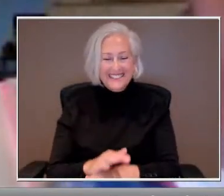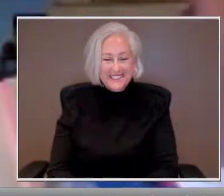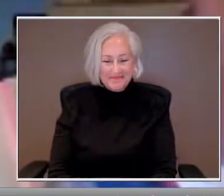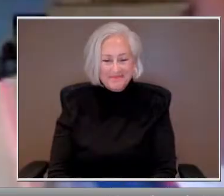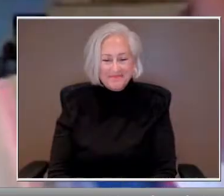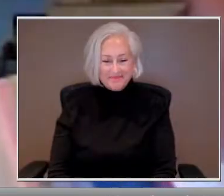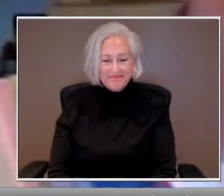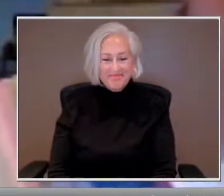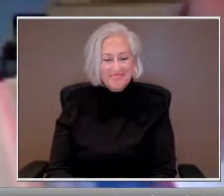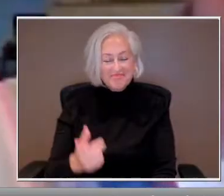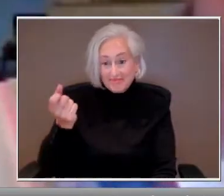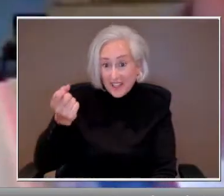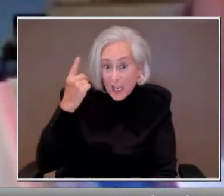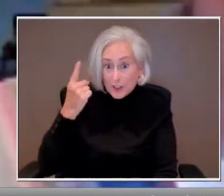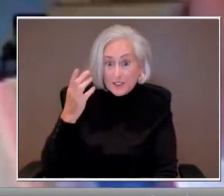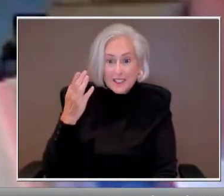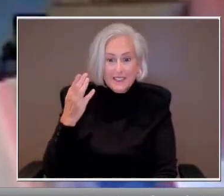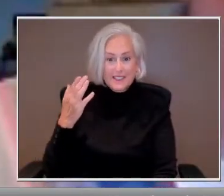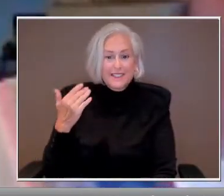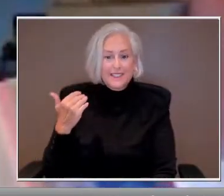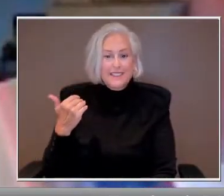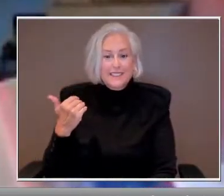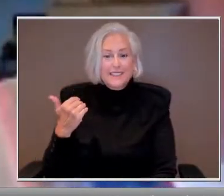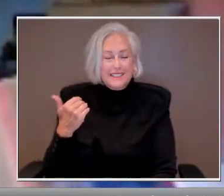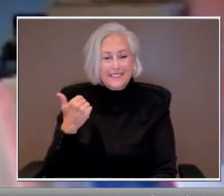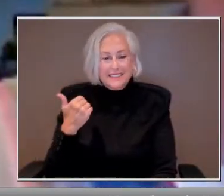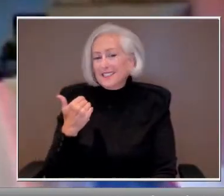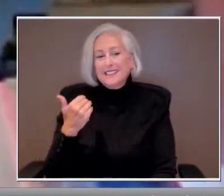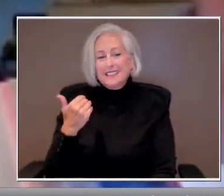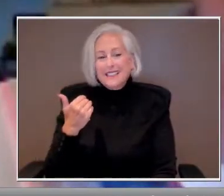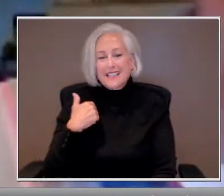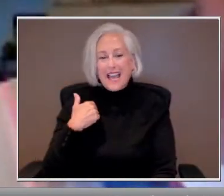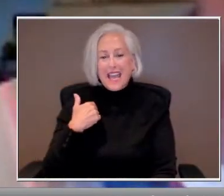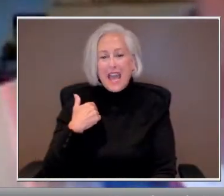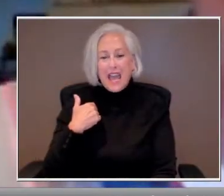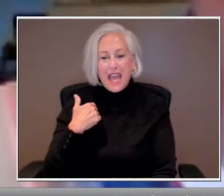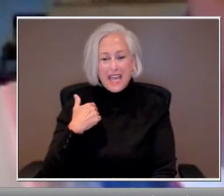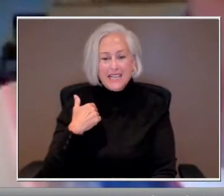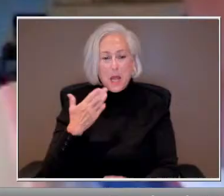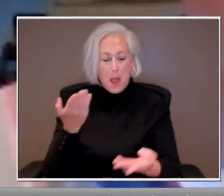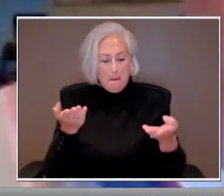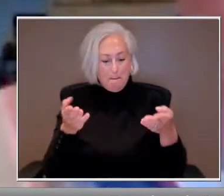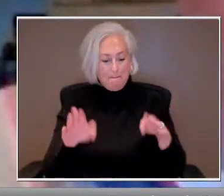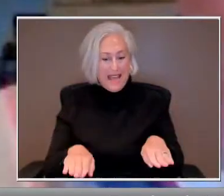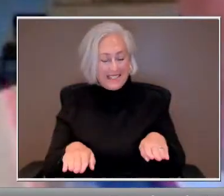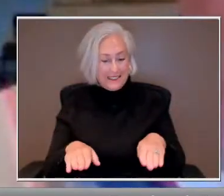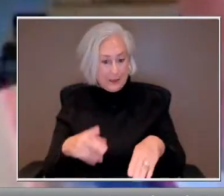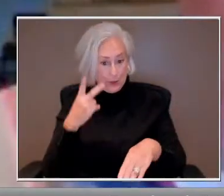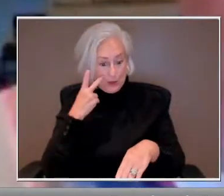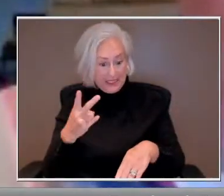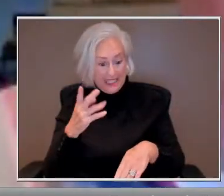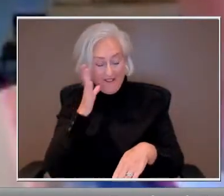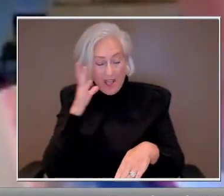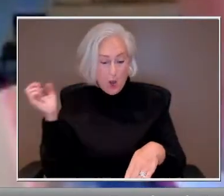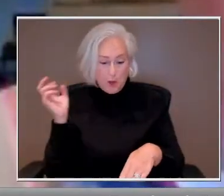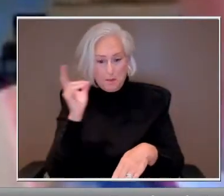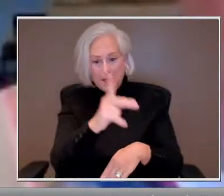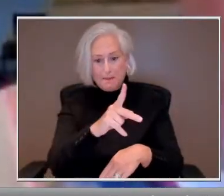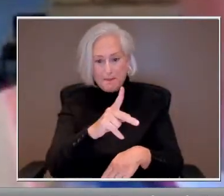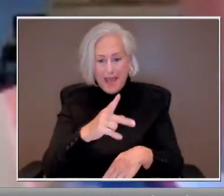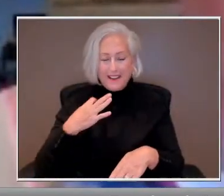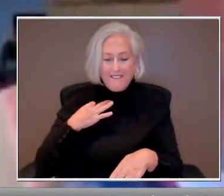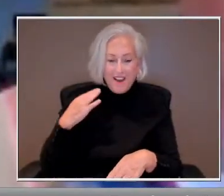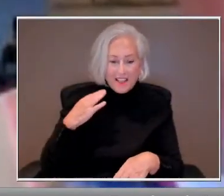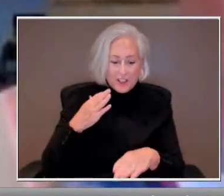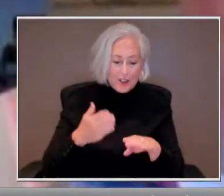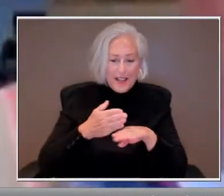I understand they had a pot going as to see whether I would come back after having a stroke. And I said, well, somebody should have told